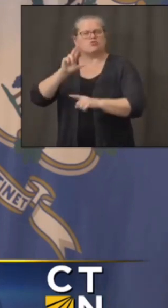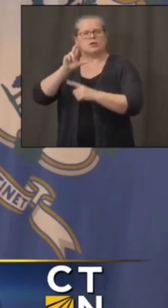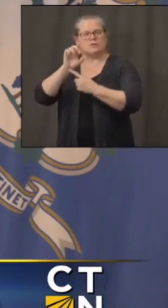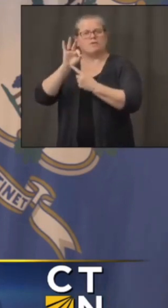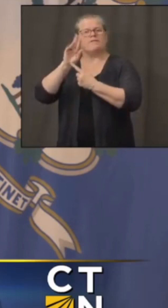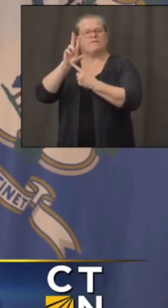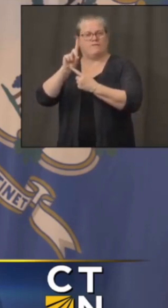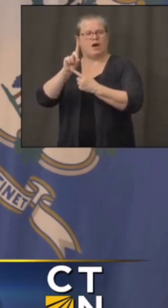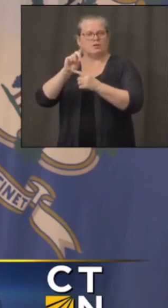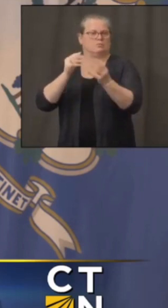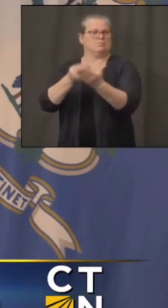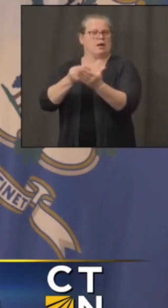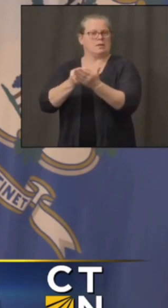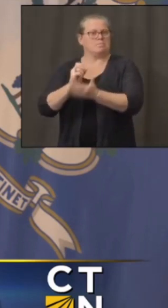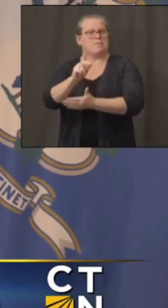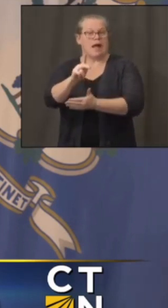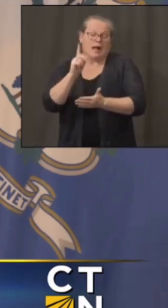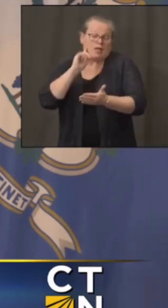thing to do.